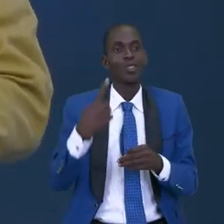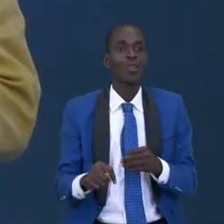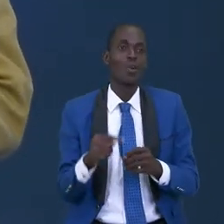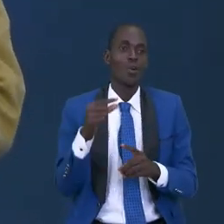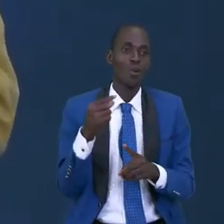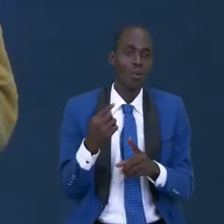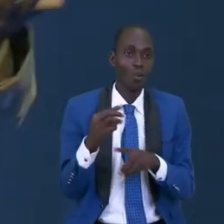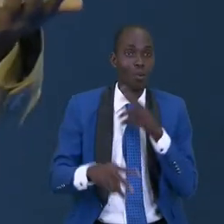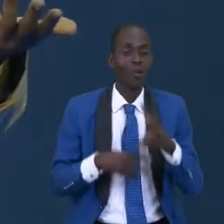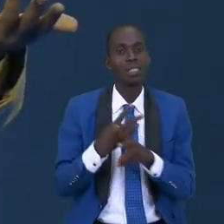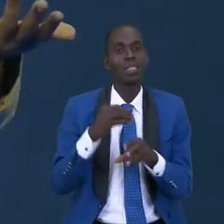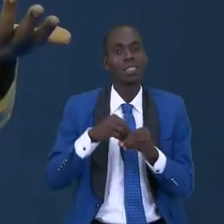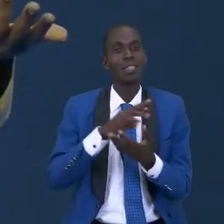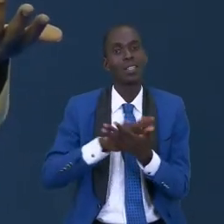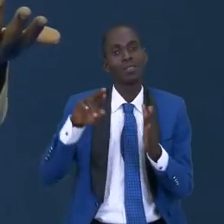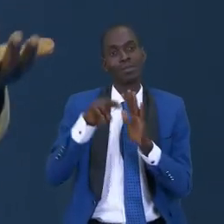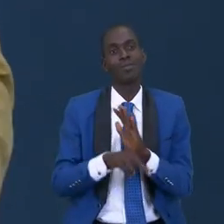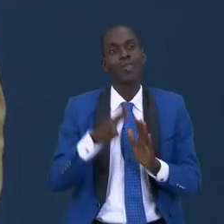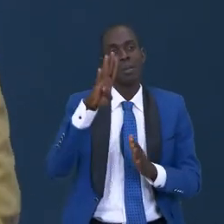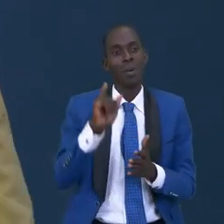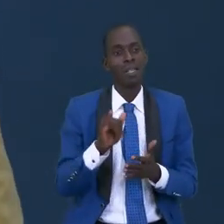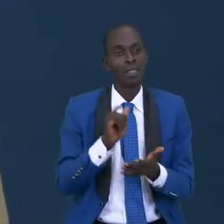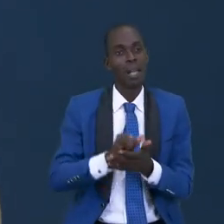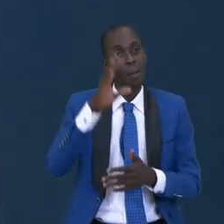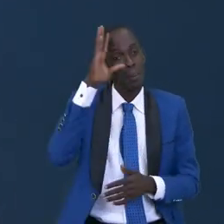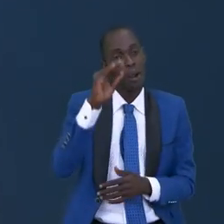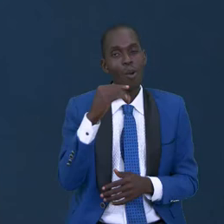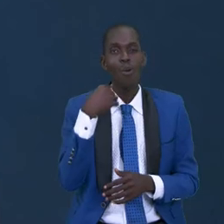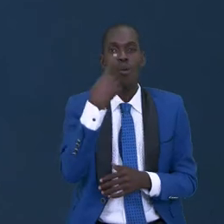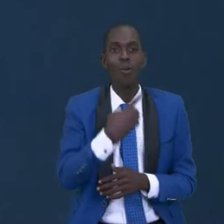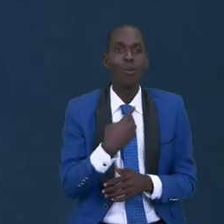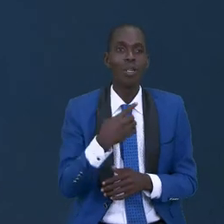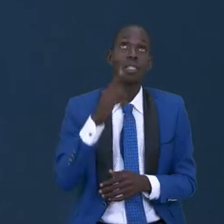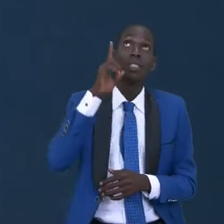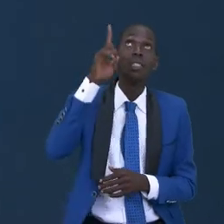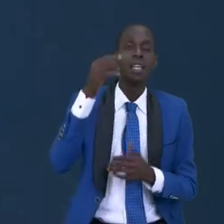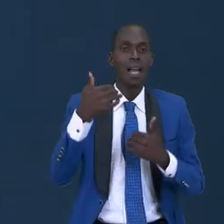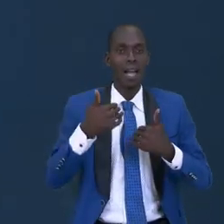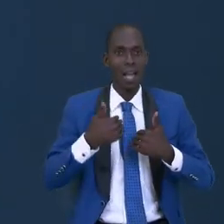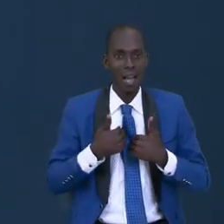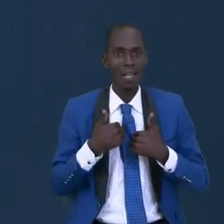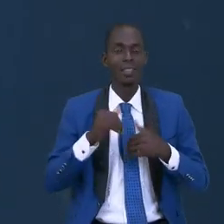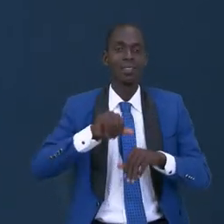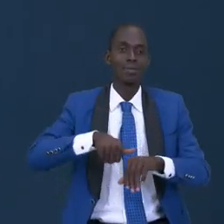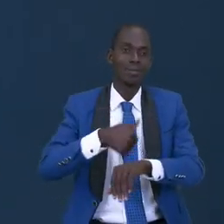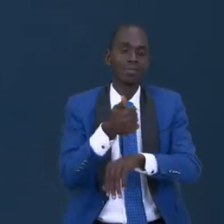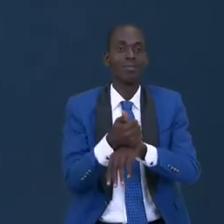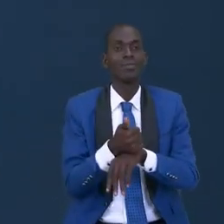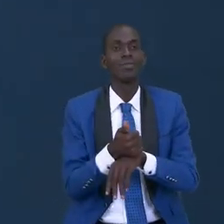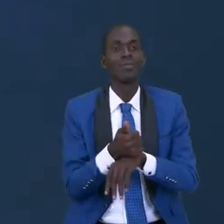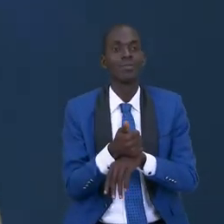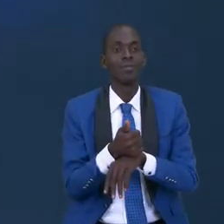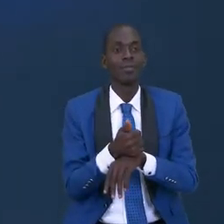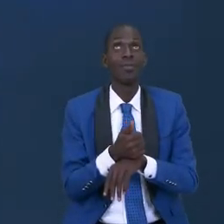in righteousness by that man whom he hath ordained. He